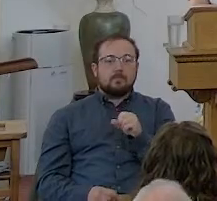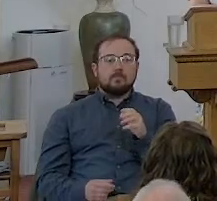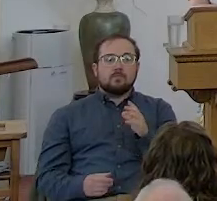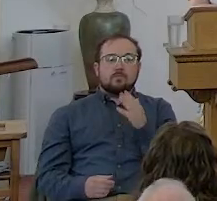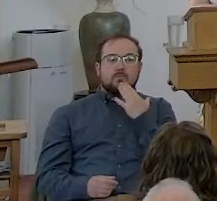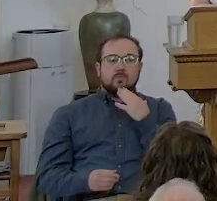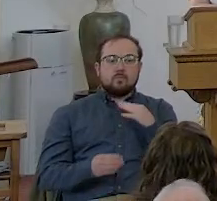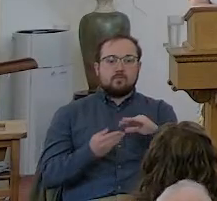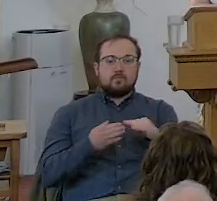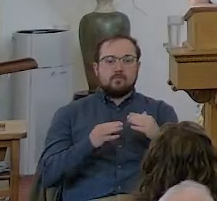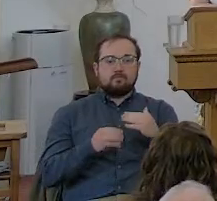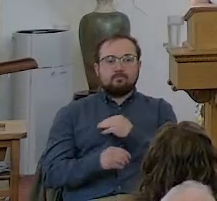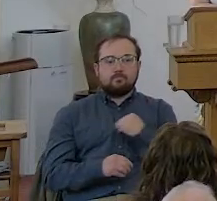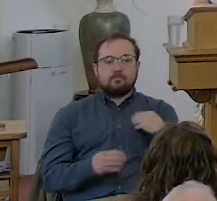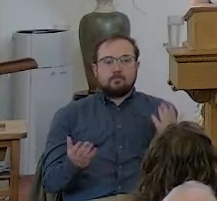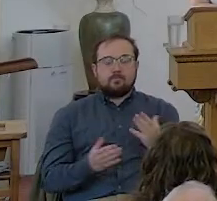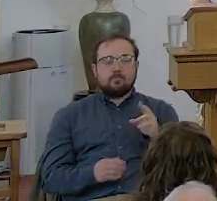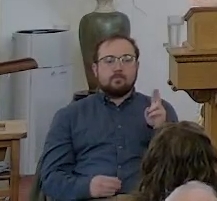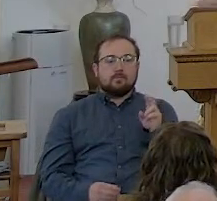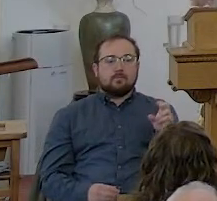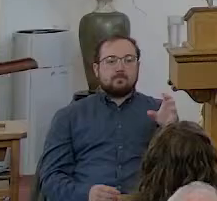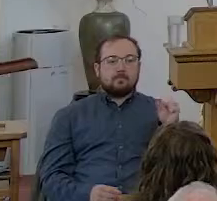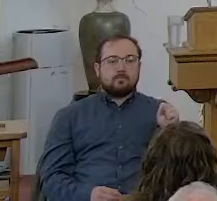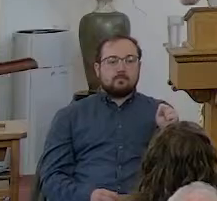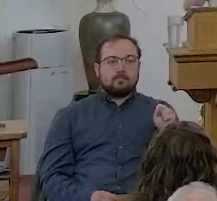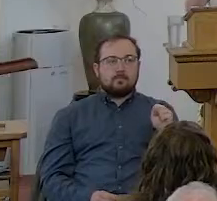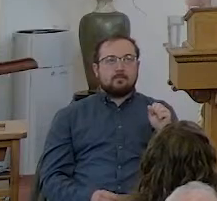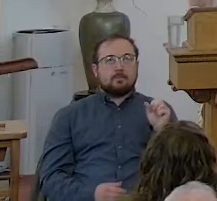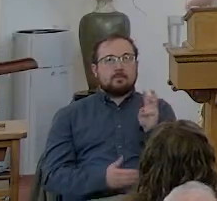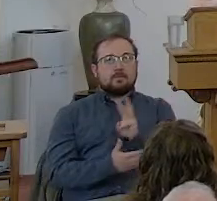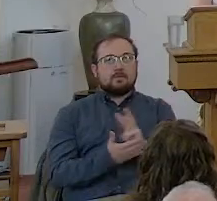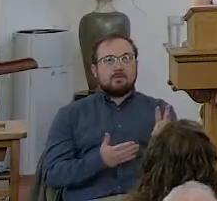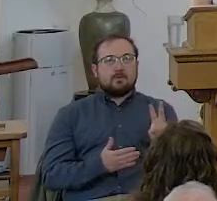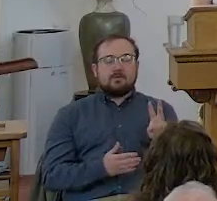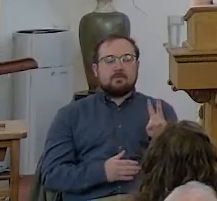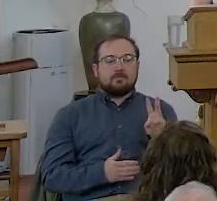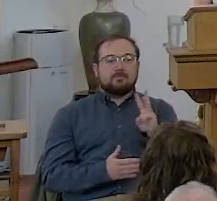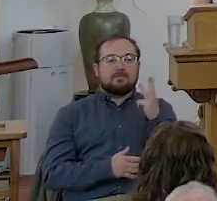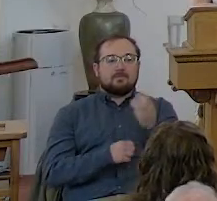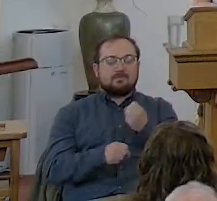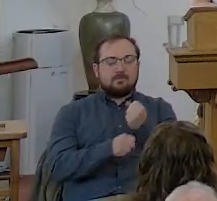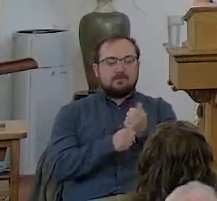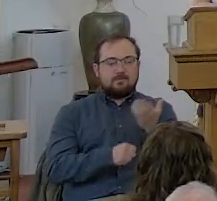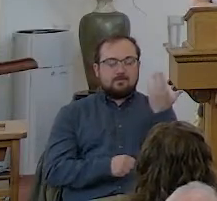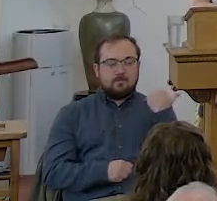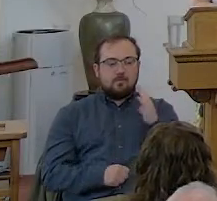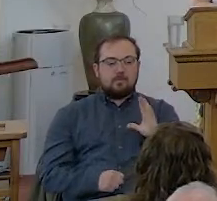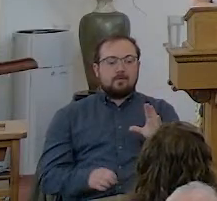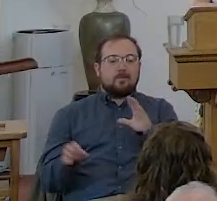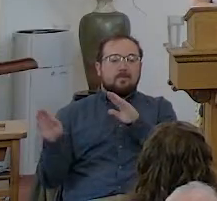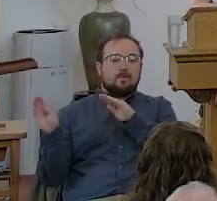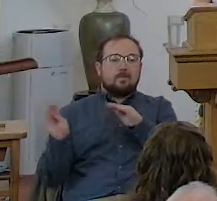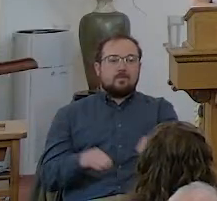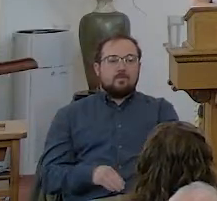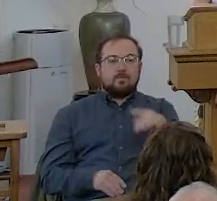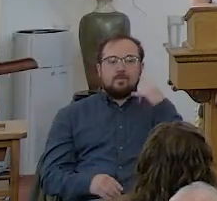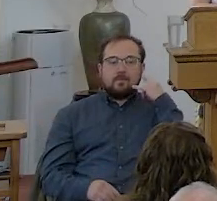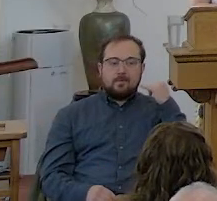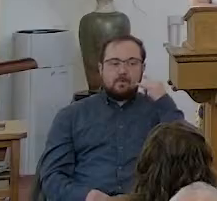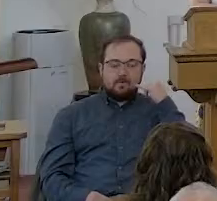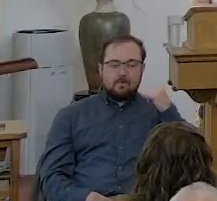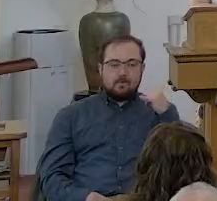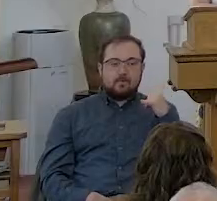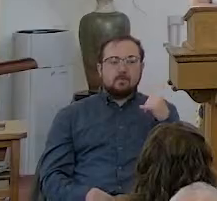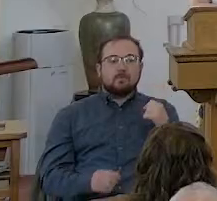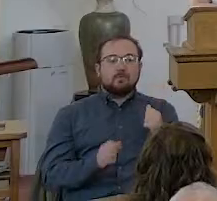and about 6 years ago, it seems 6 weeks, but it's 6 years ago, they moved down to California to be